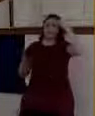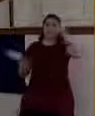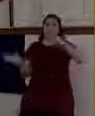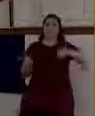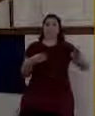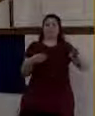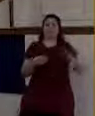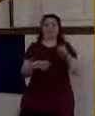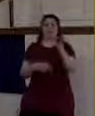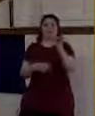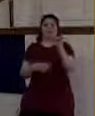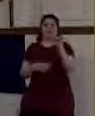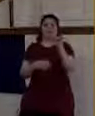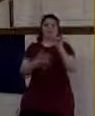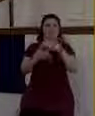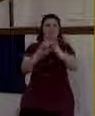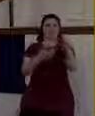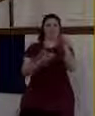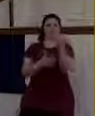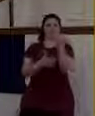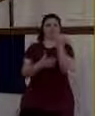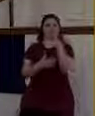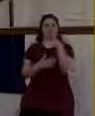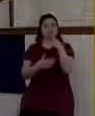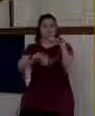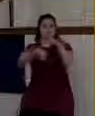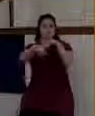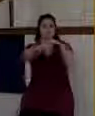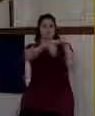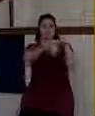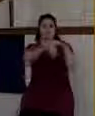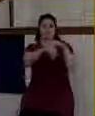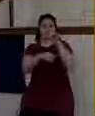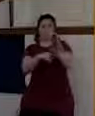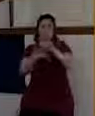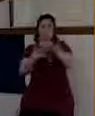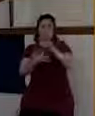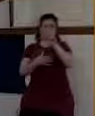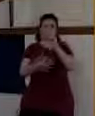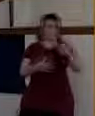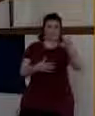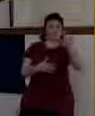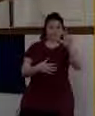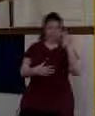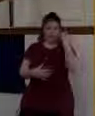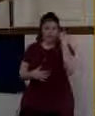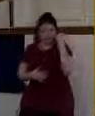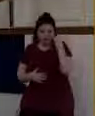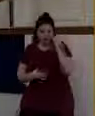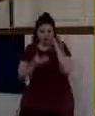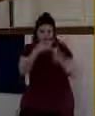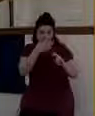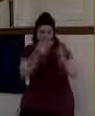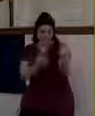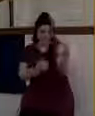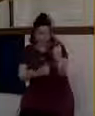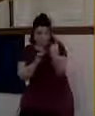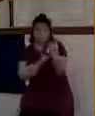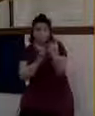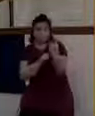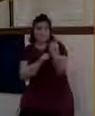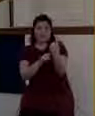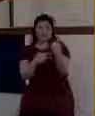Deuteronomy chapter 13, the warning that God gave there, verses 1 through 3. If there's a prophet that comes to you and claims to